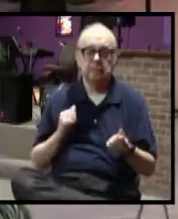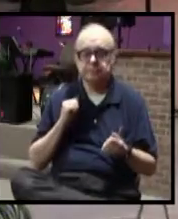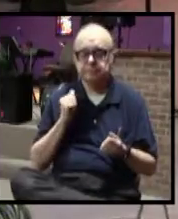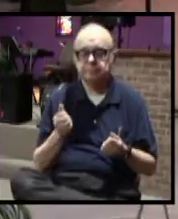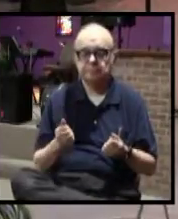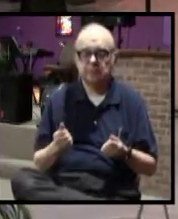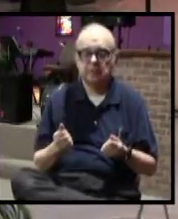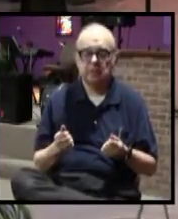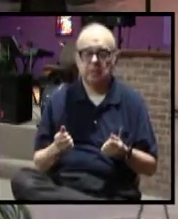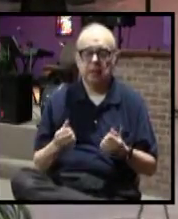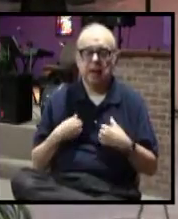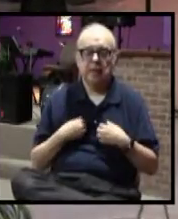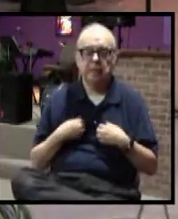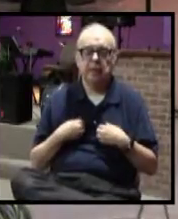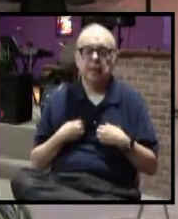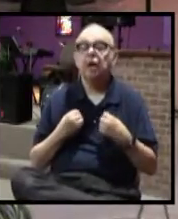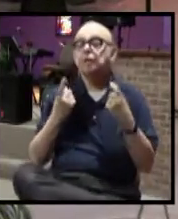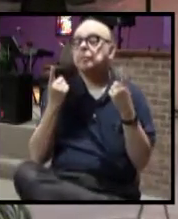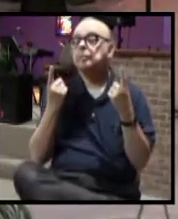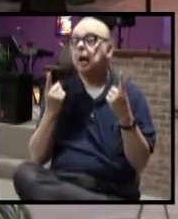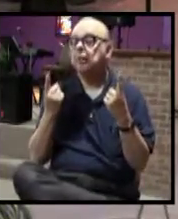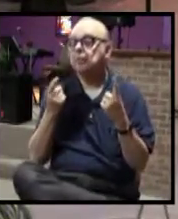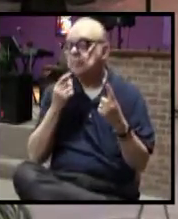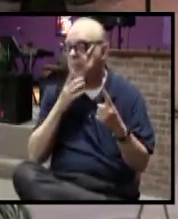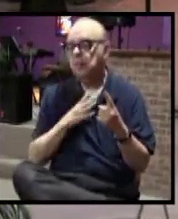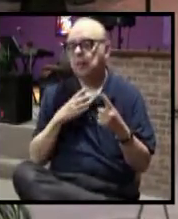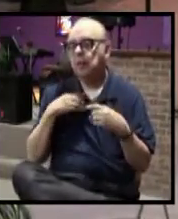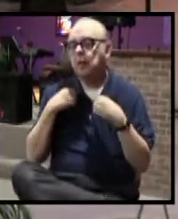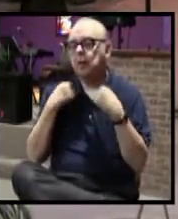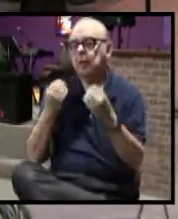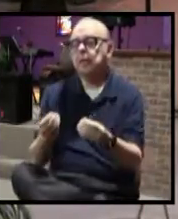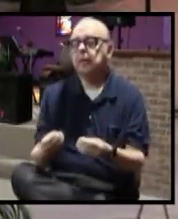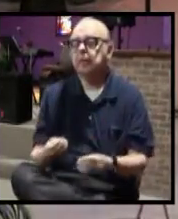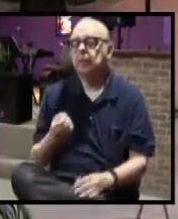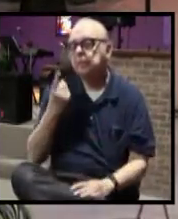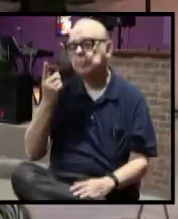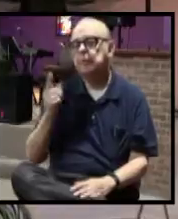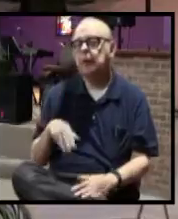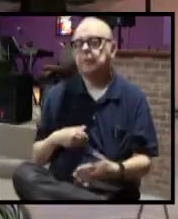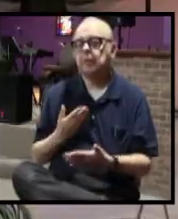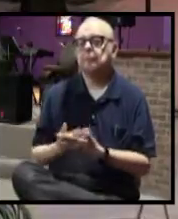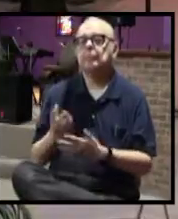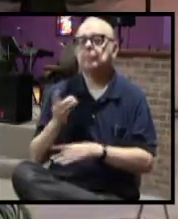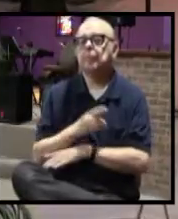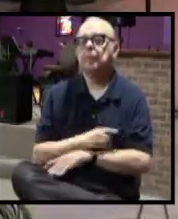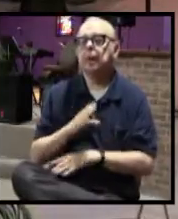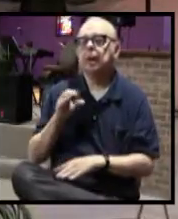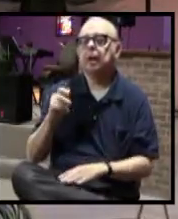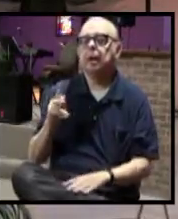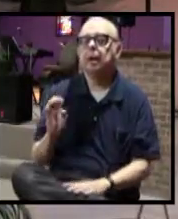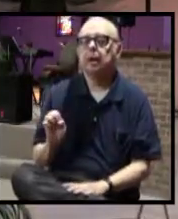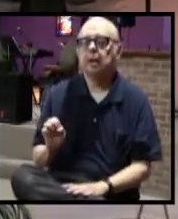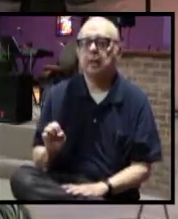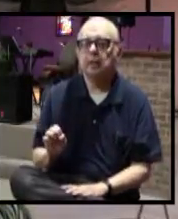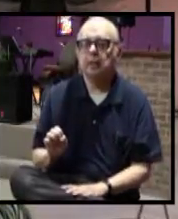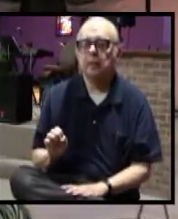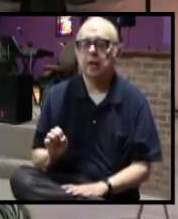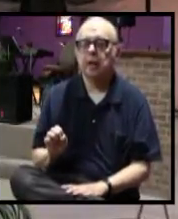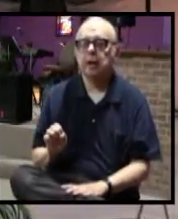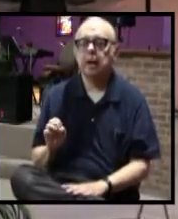He says, here's what we're going to do. Tomorrow, we're going to hold a surprise. When she comes in, we're going to give her a surprise birthday cake